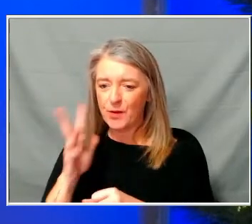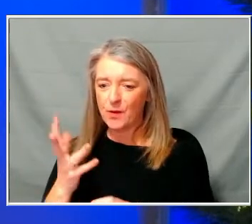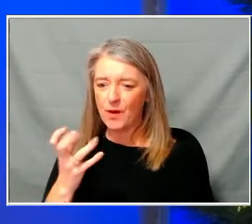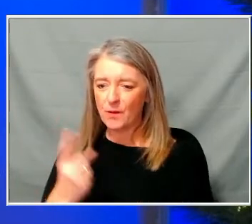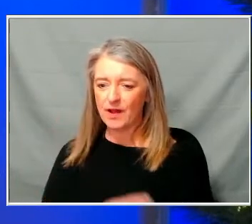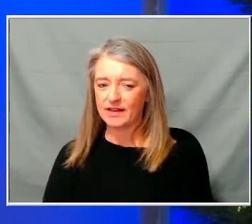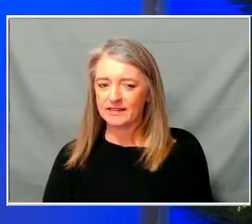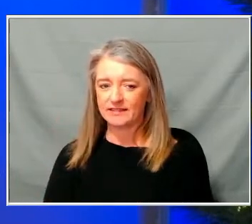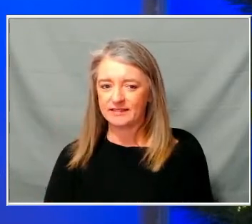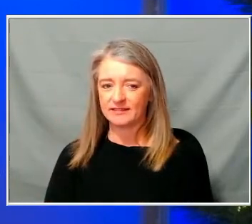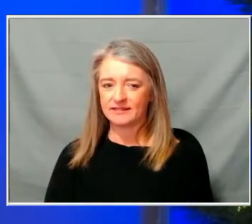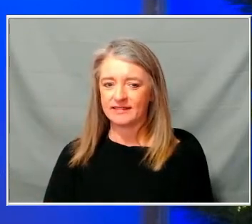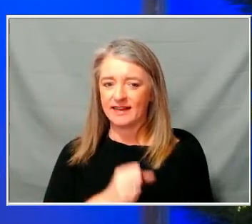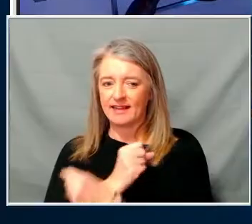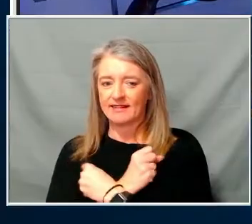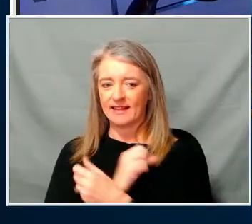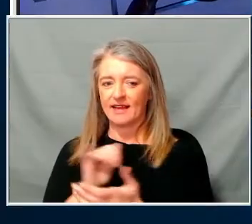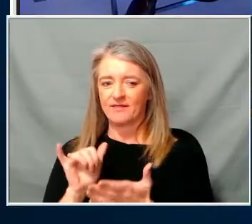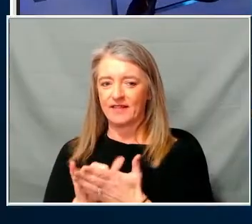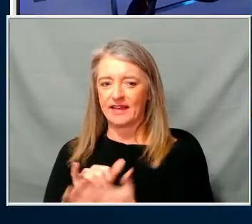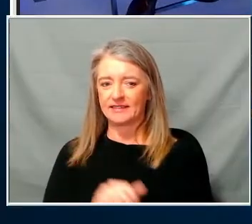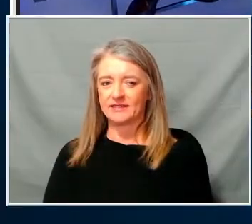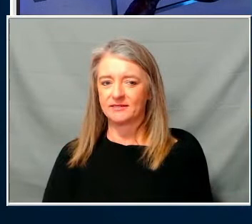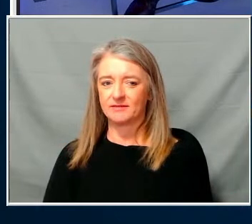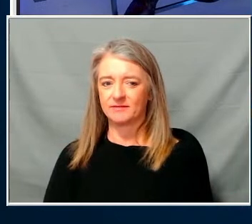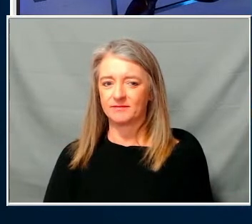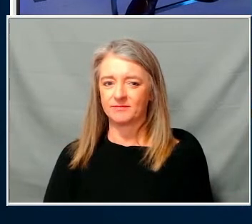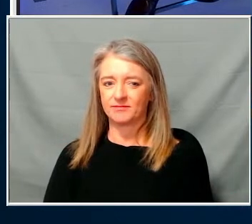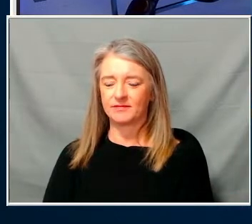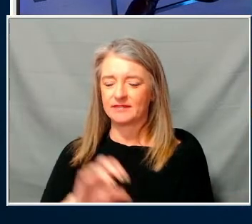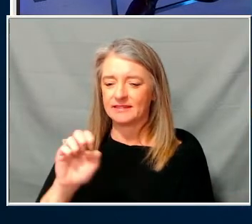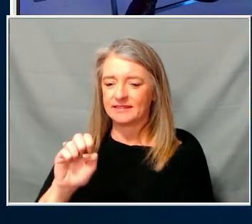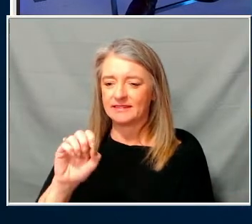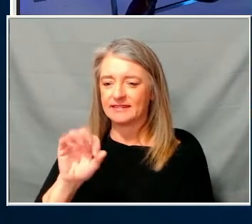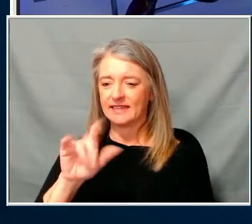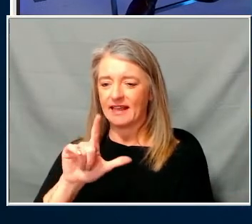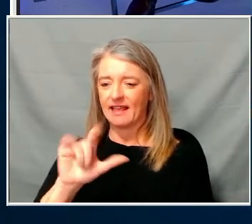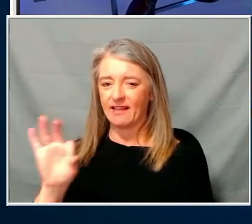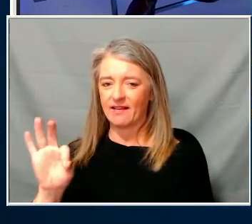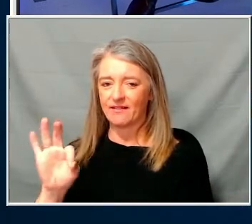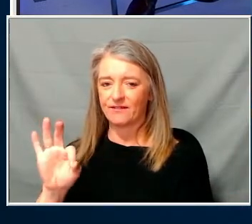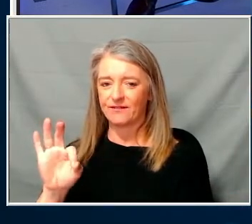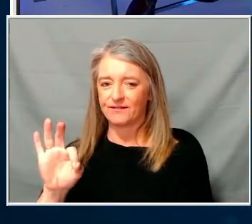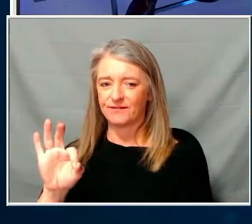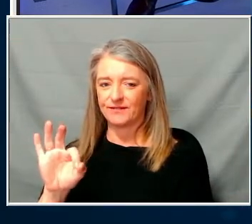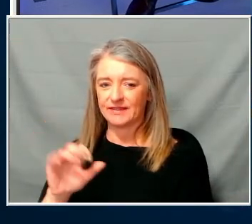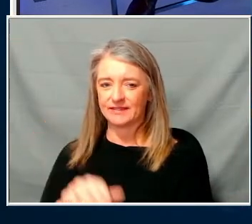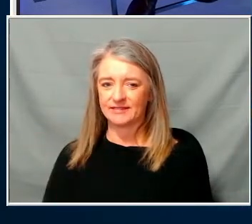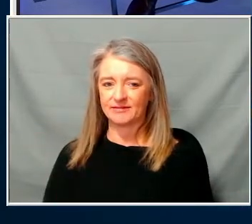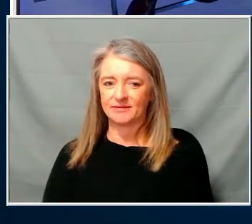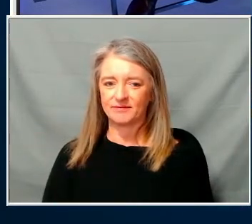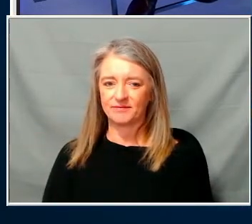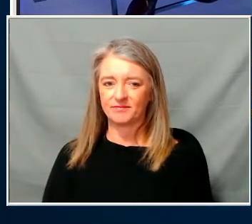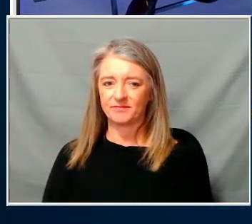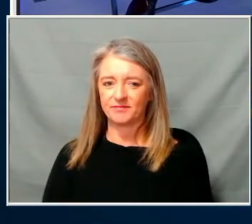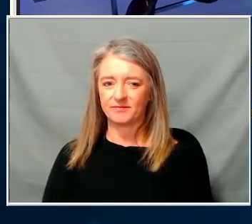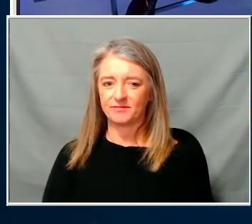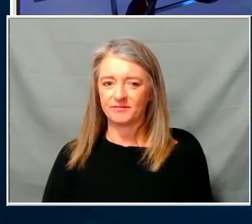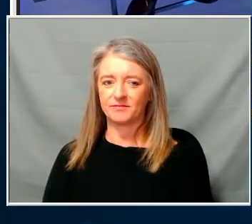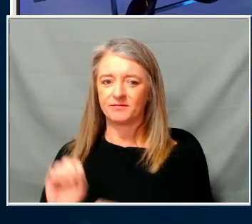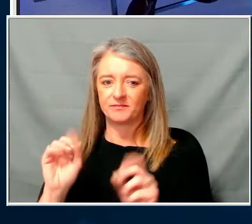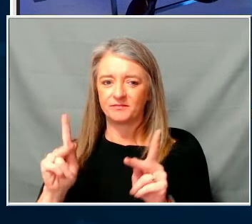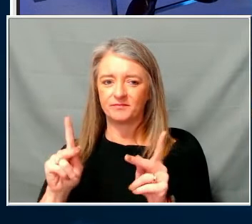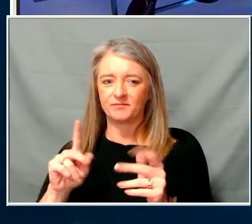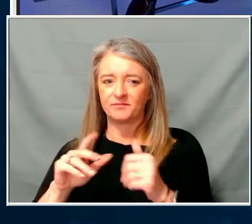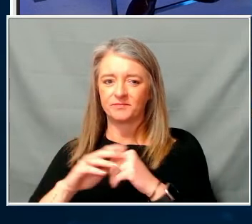I love that. Or Okay, somebody's this- elf. The elf on the shelf. The elf that. left it there. That yeah. is fantastic. Okay, my new little friend for the week. Okay, Doctor. Thanks,